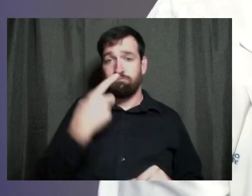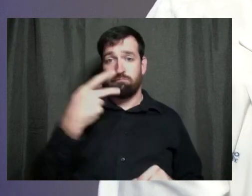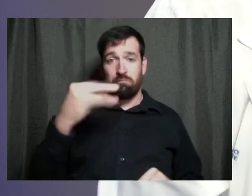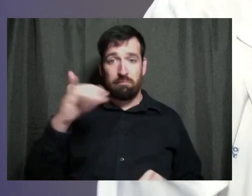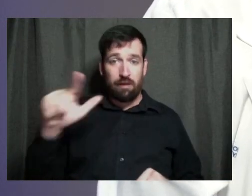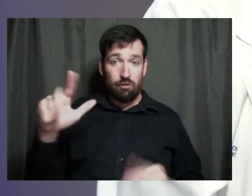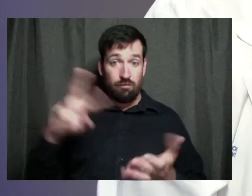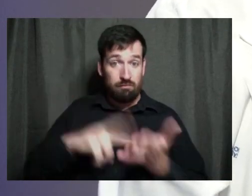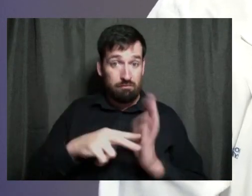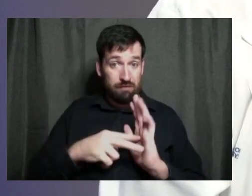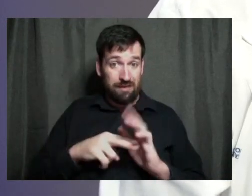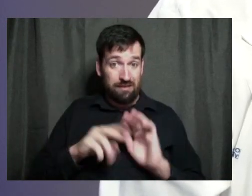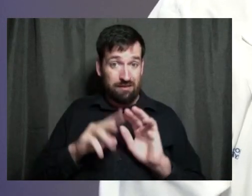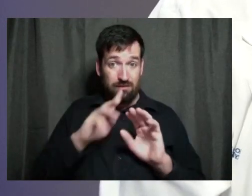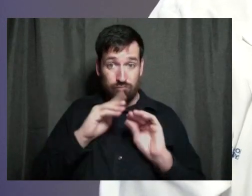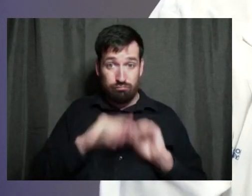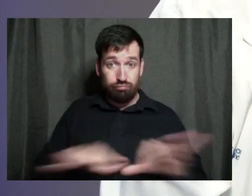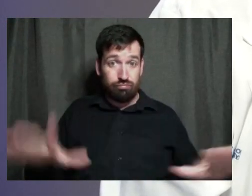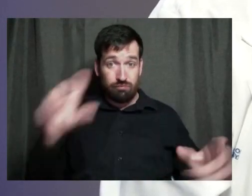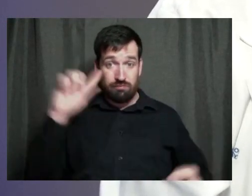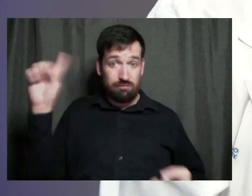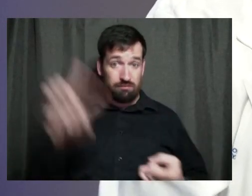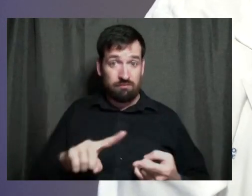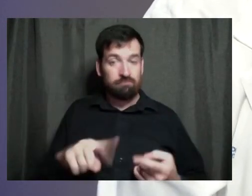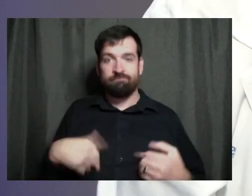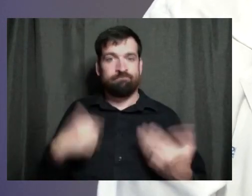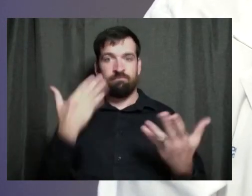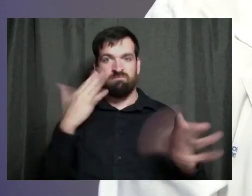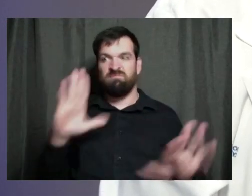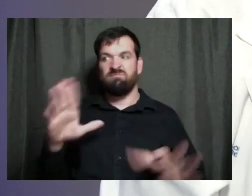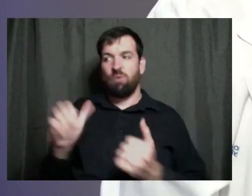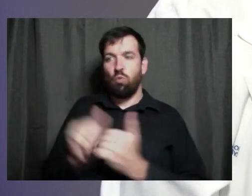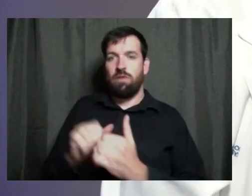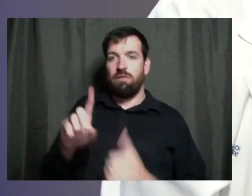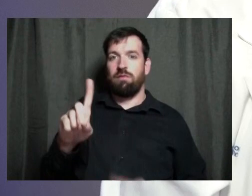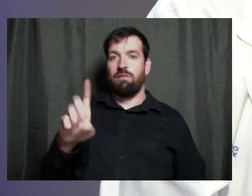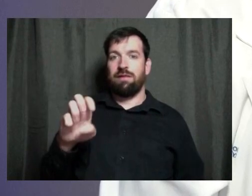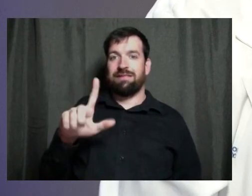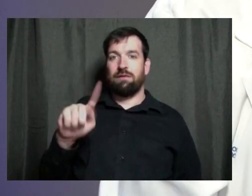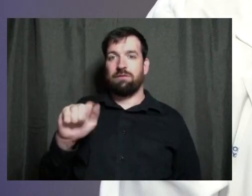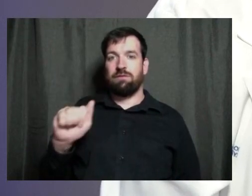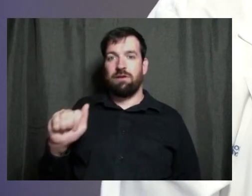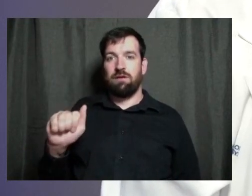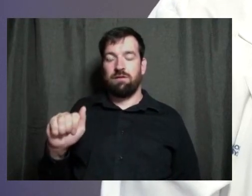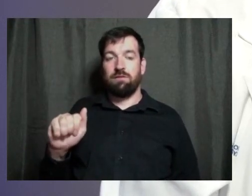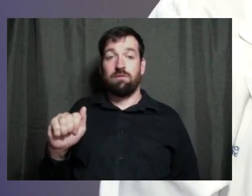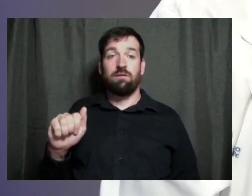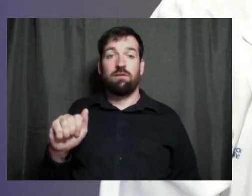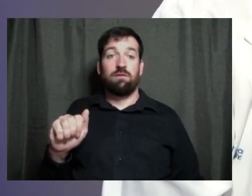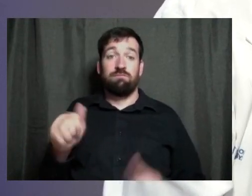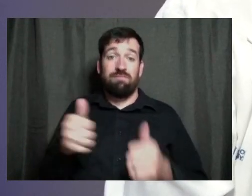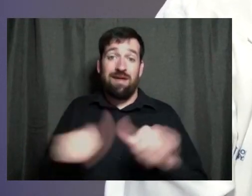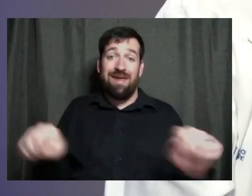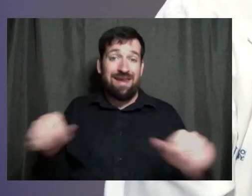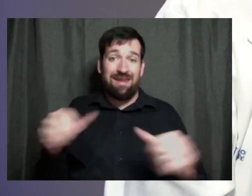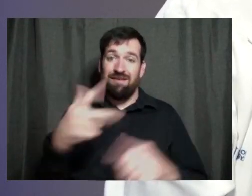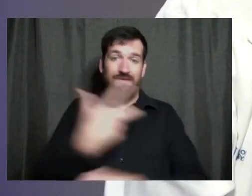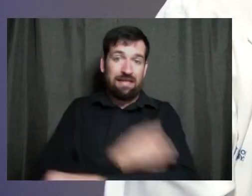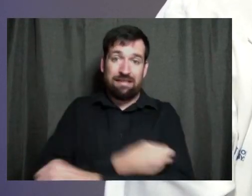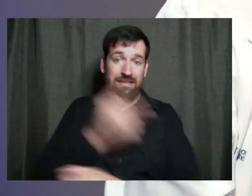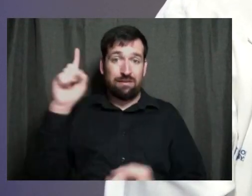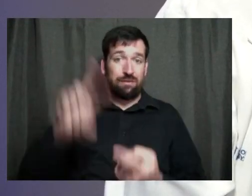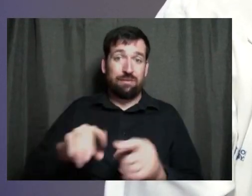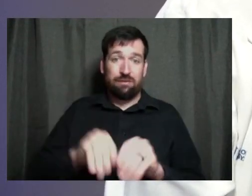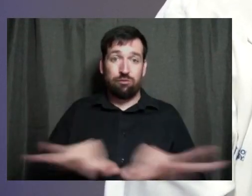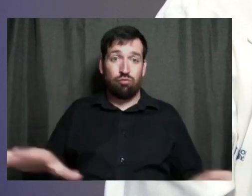of spread. And we know clearly that even with the Delta variant, that any one of the 3 vaccines appears to reduce the risk of spread as well as help